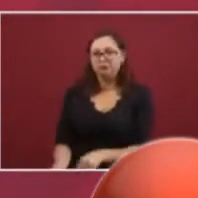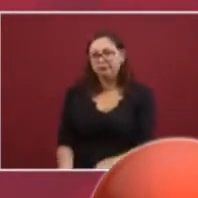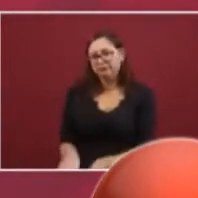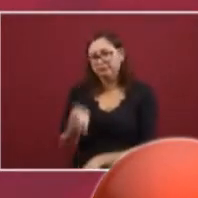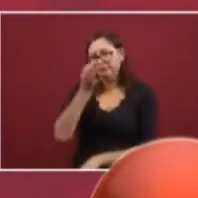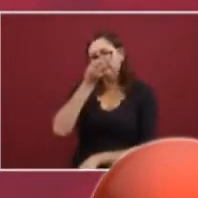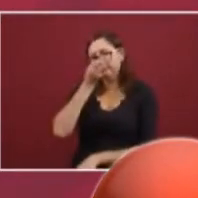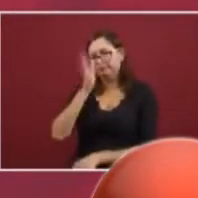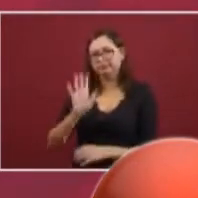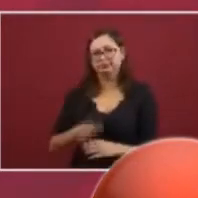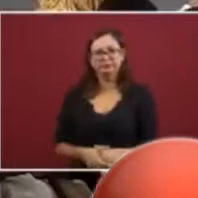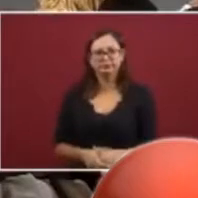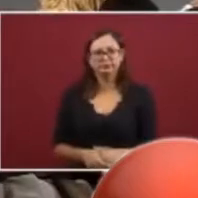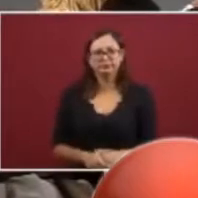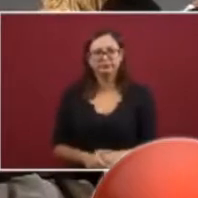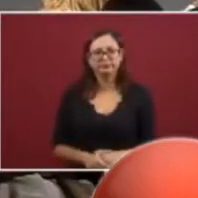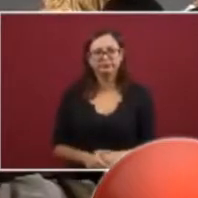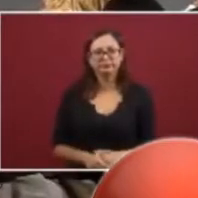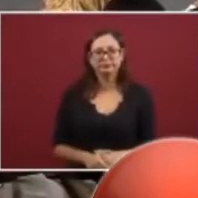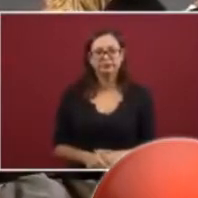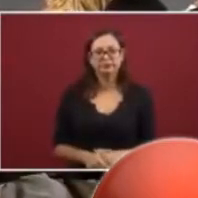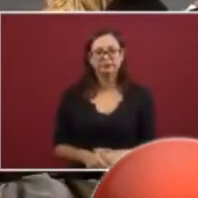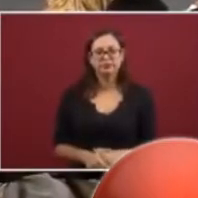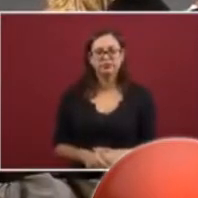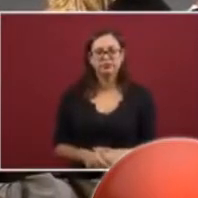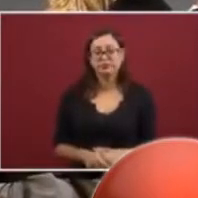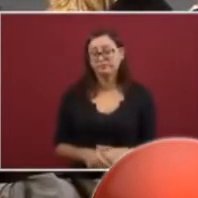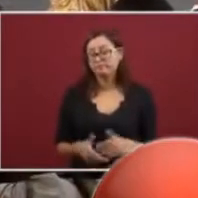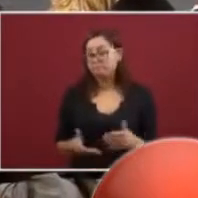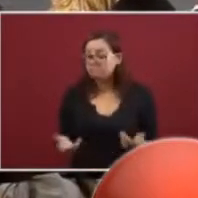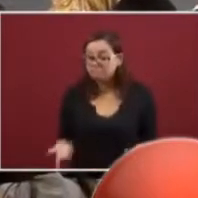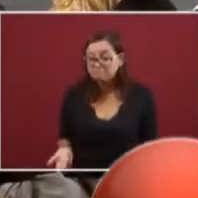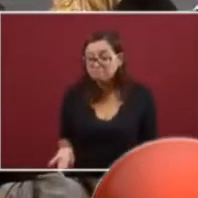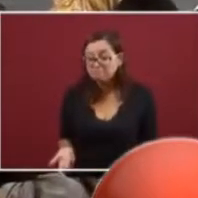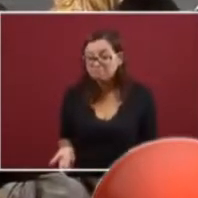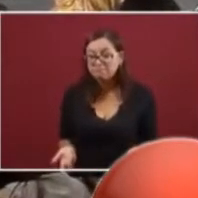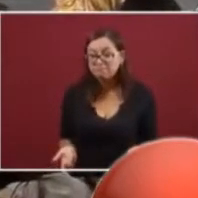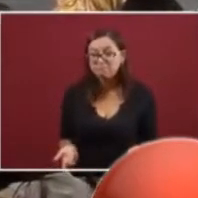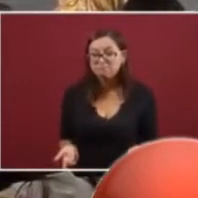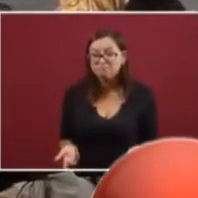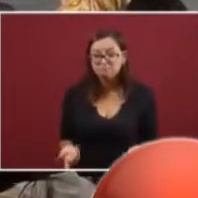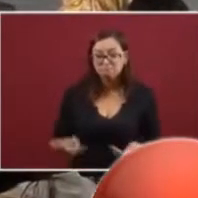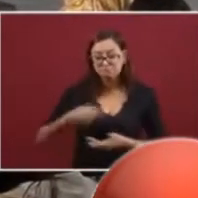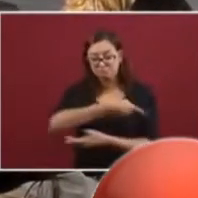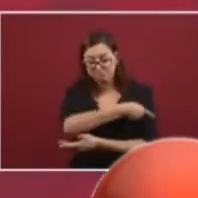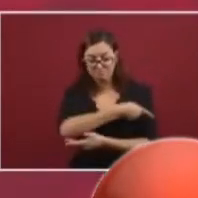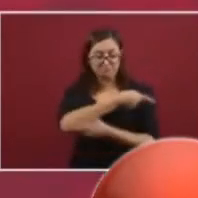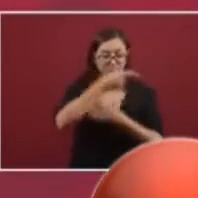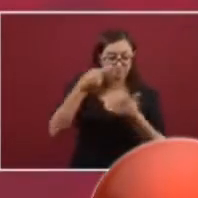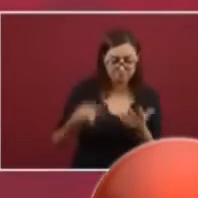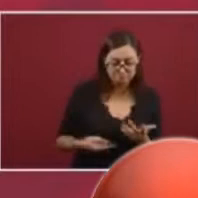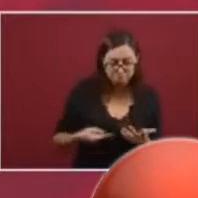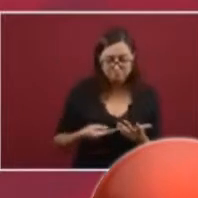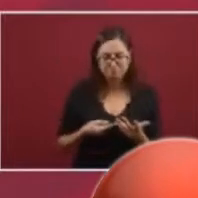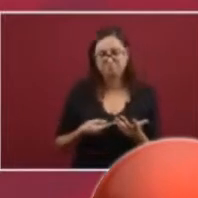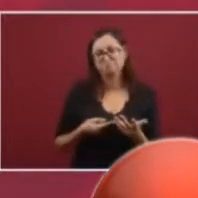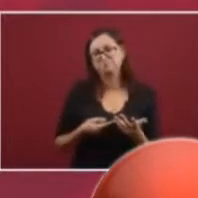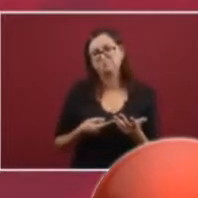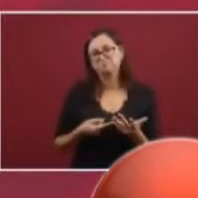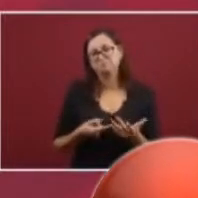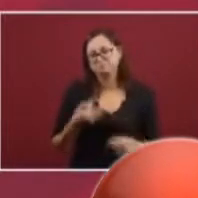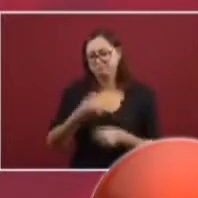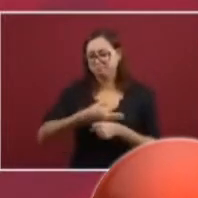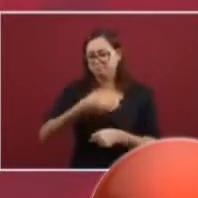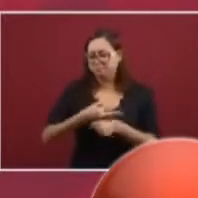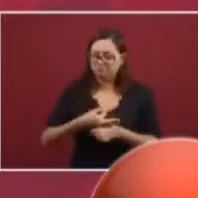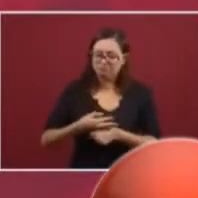public security for the citizens. Entonces, so therefore, todas estas cosas están all these things are